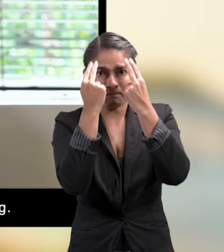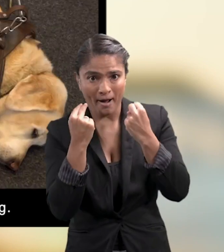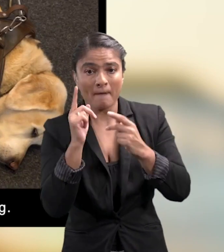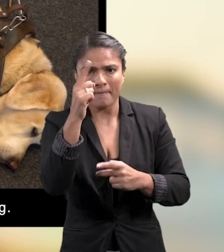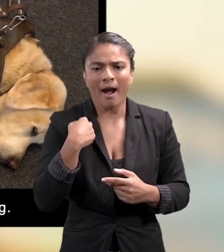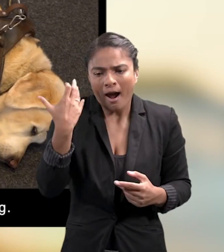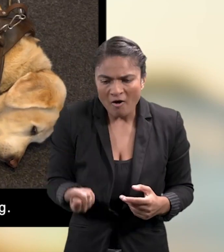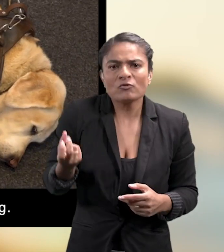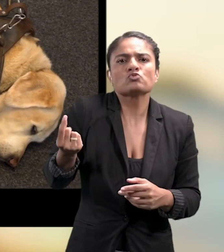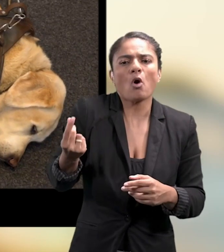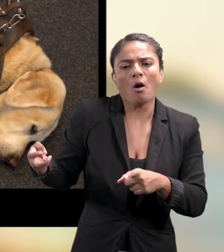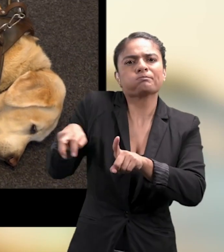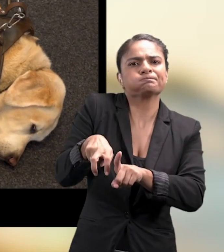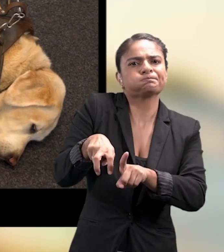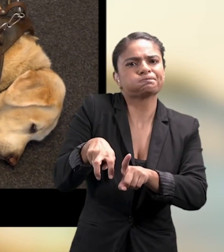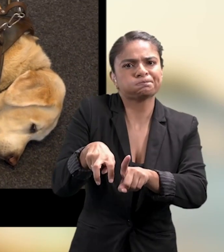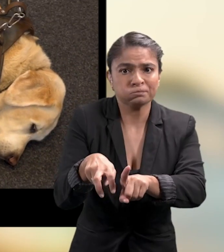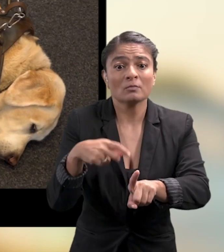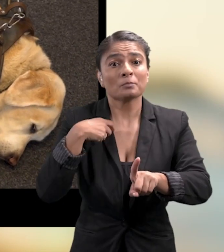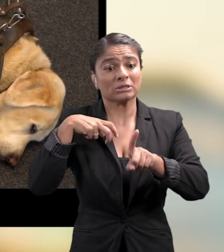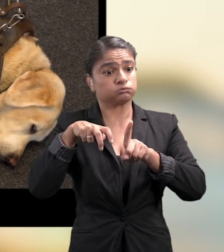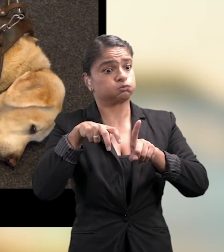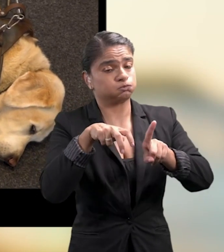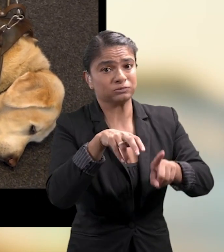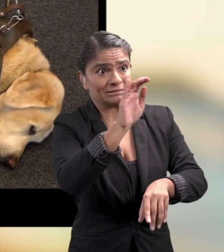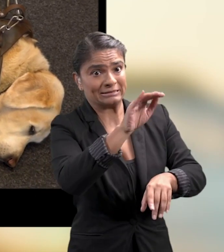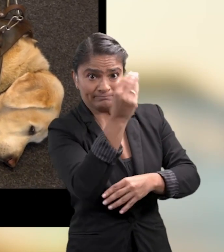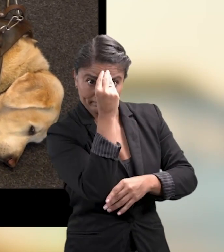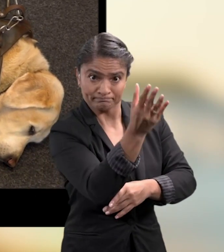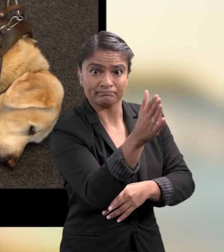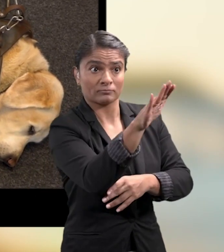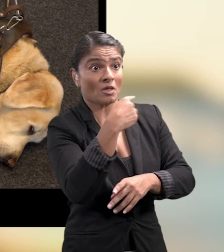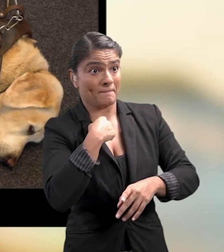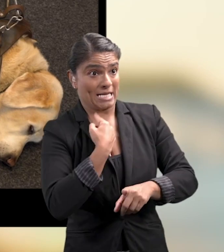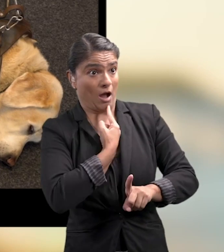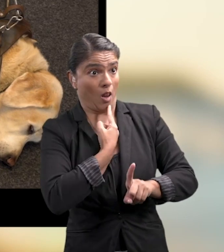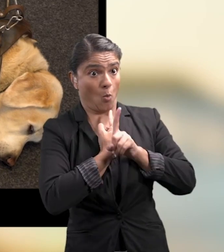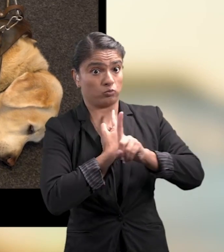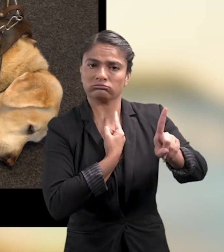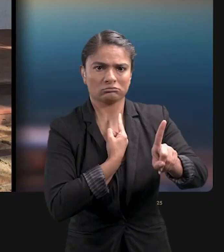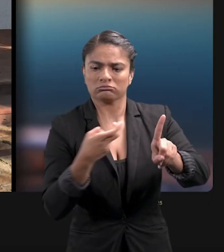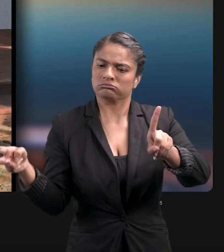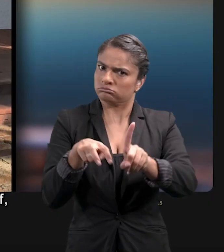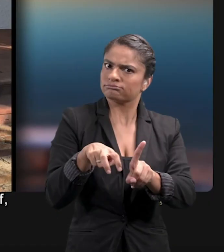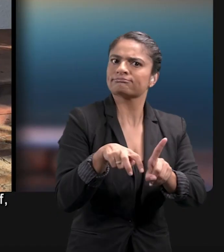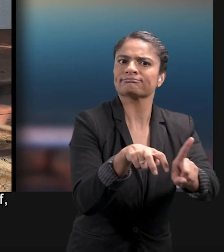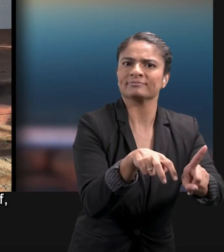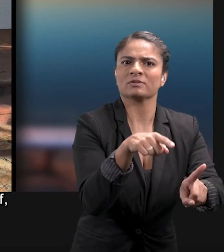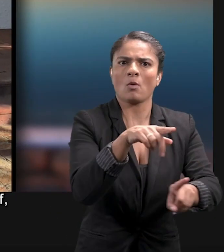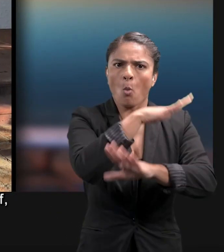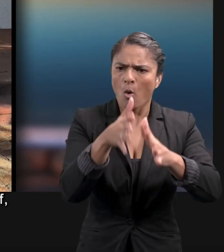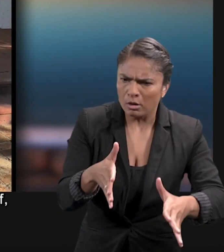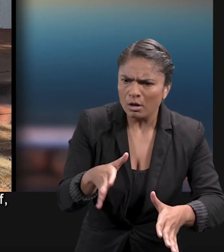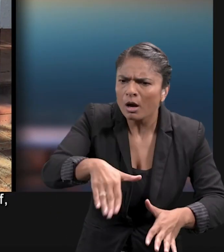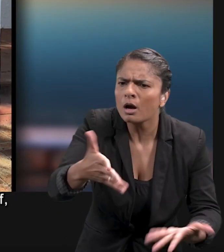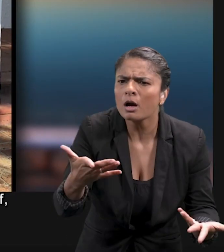but I also have a guide dog. So wherever I go, I need to tell them I am coming with my guide dog. And yeah, that opens up the